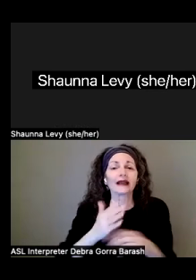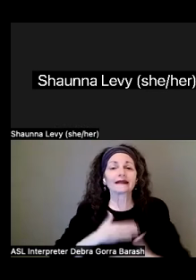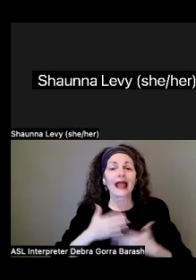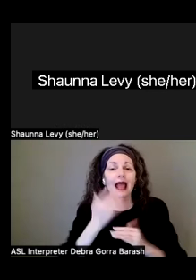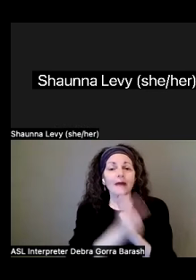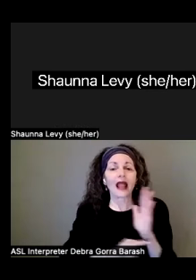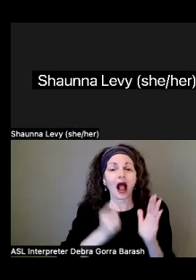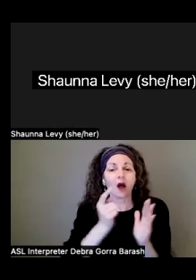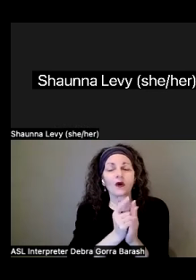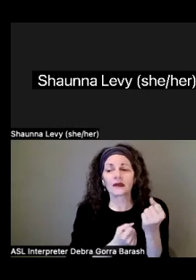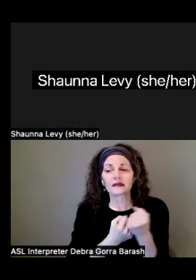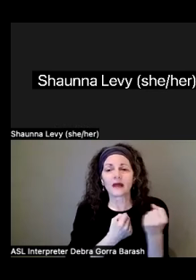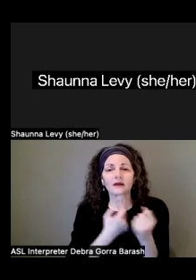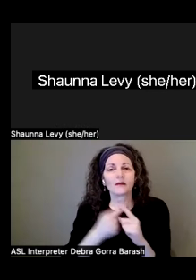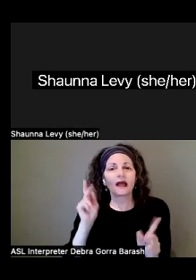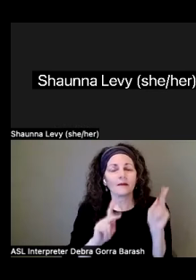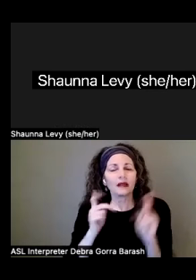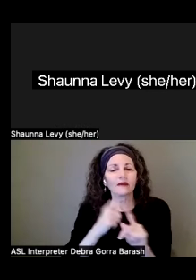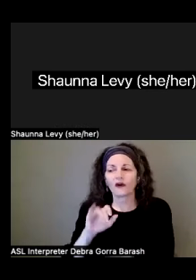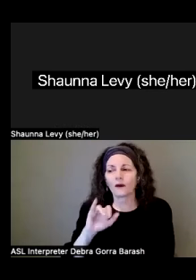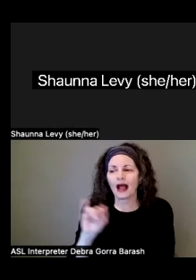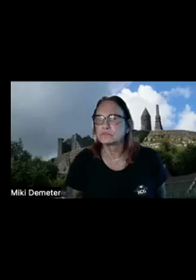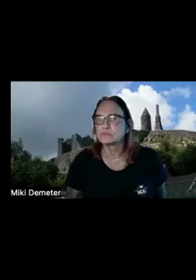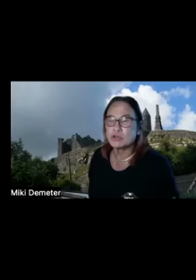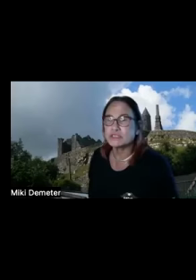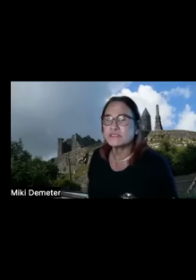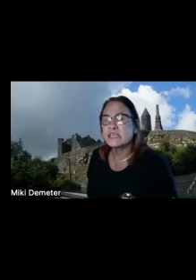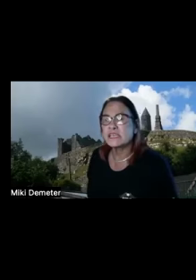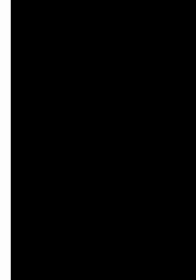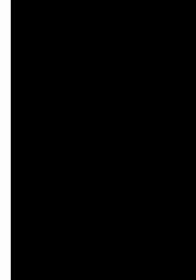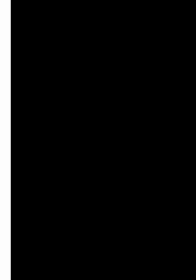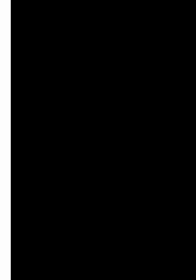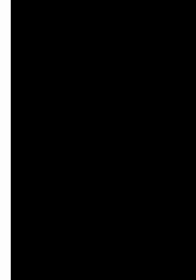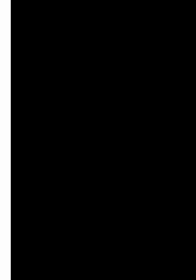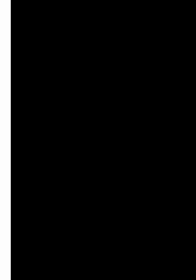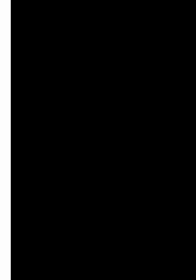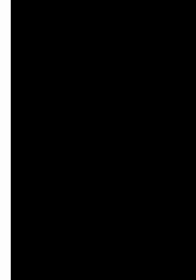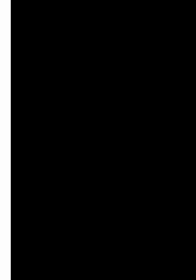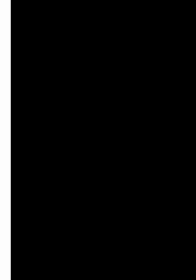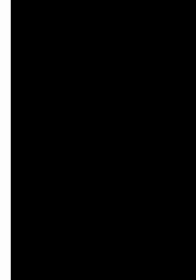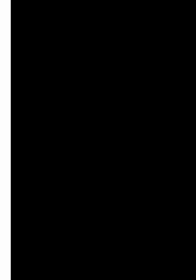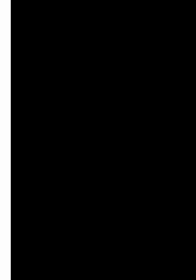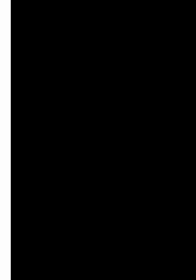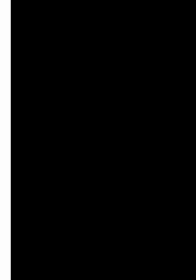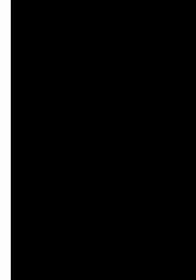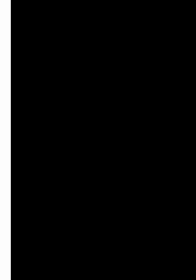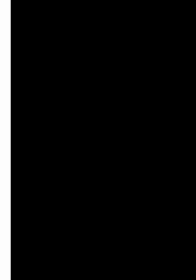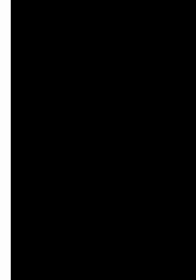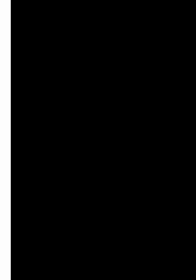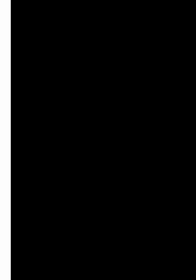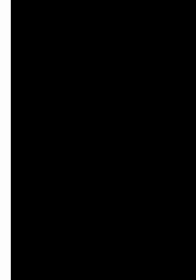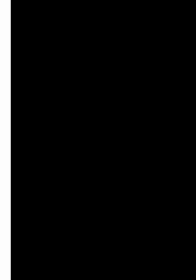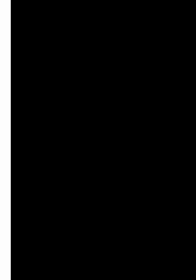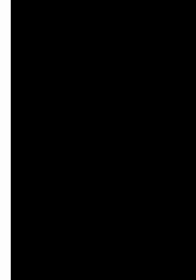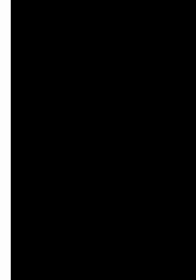over at IT Motives. And here to tell us a little bit more about IT Motives is Liesl Coates, Senior Technical